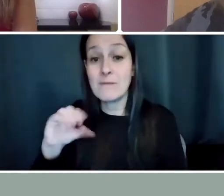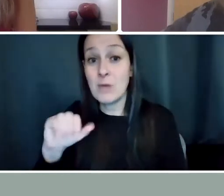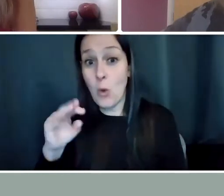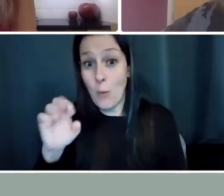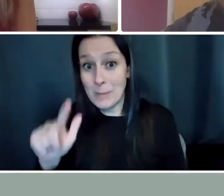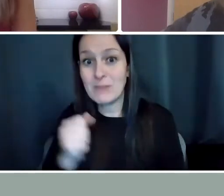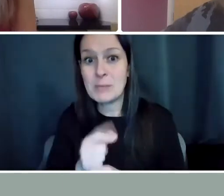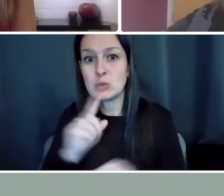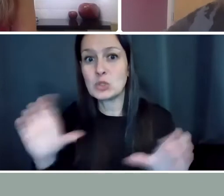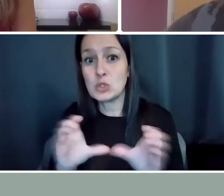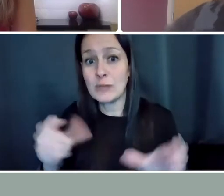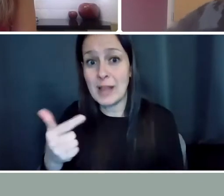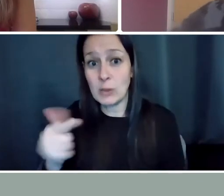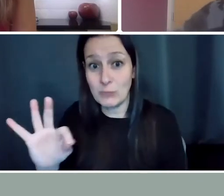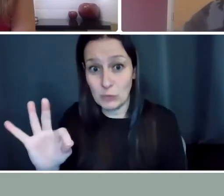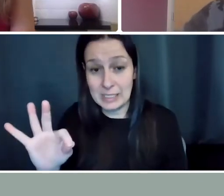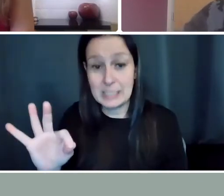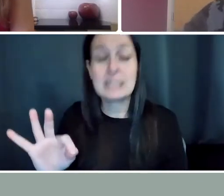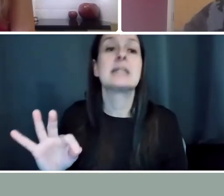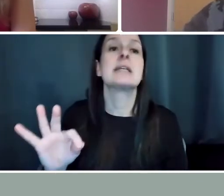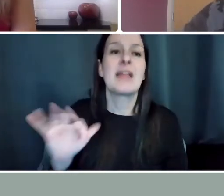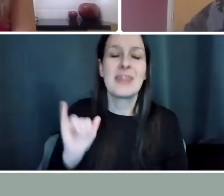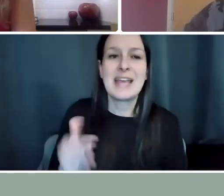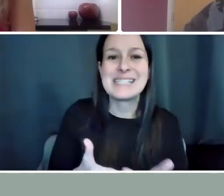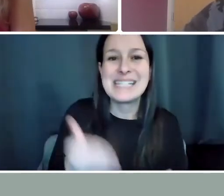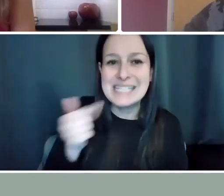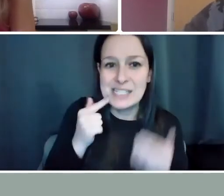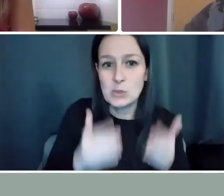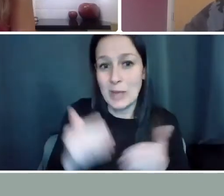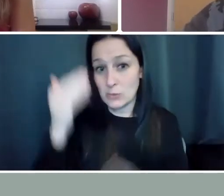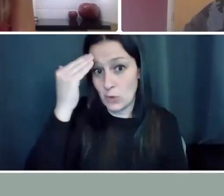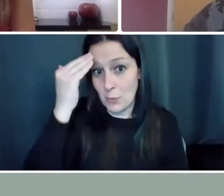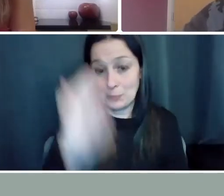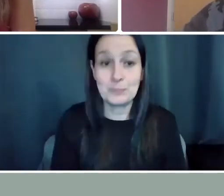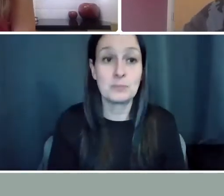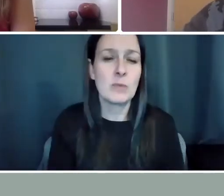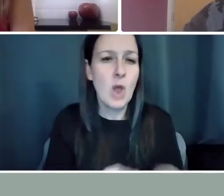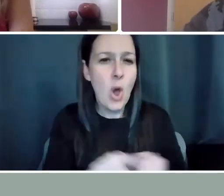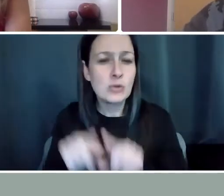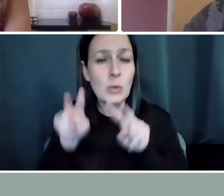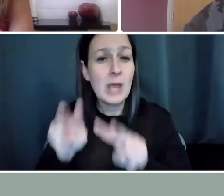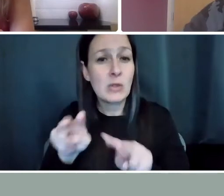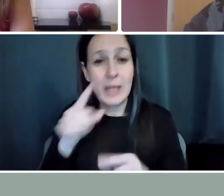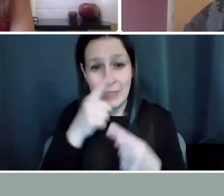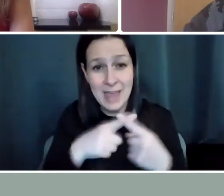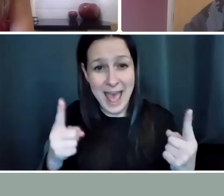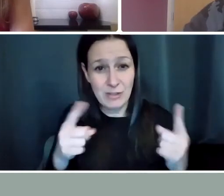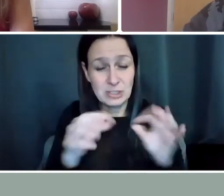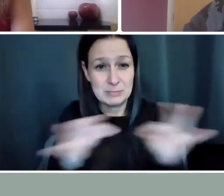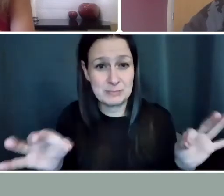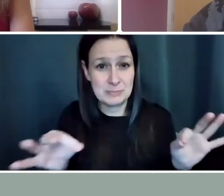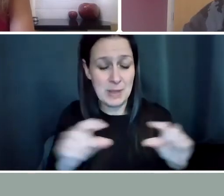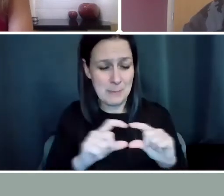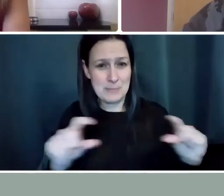that's probably the easiest way to know. You can also look on the allergen statement in bold on the